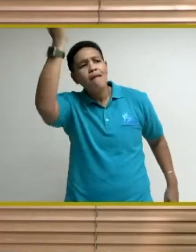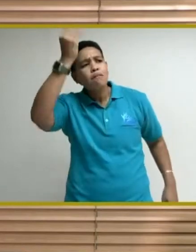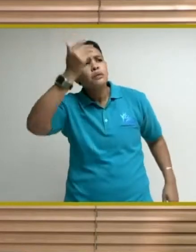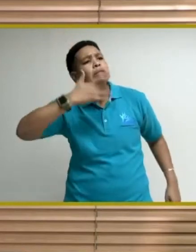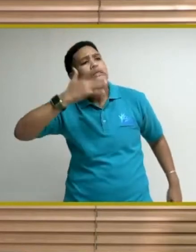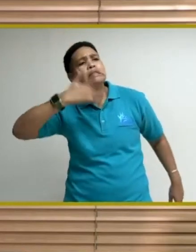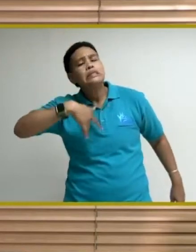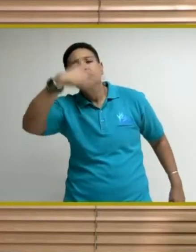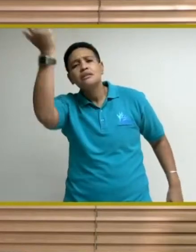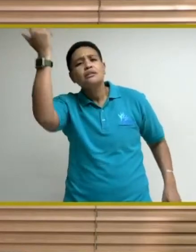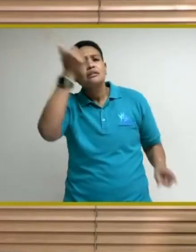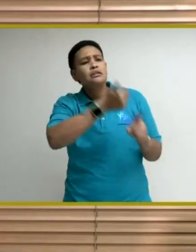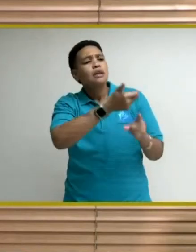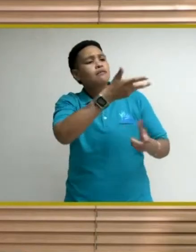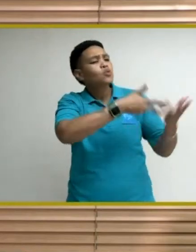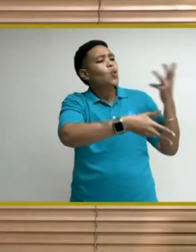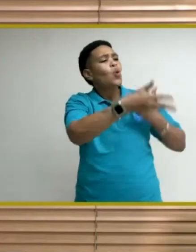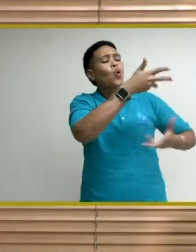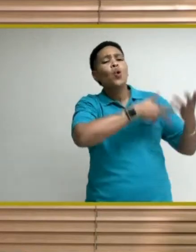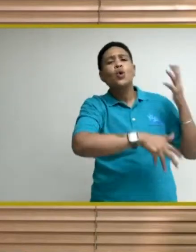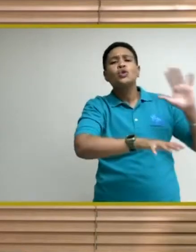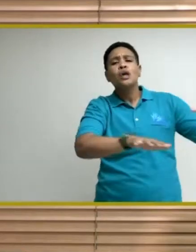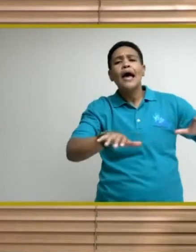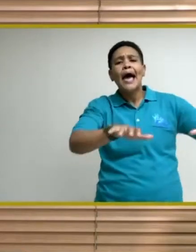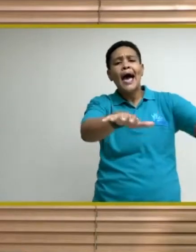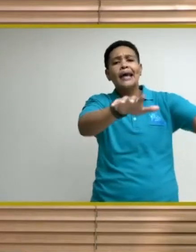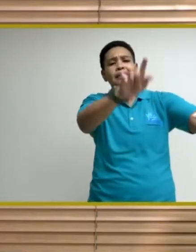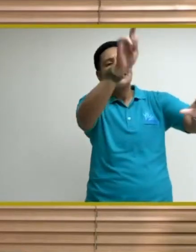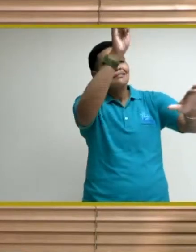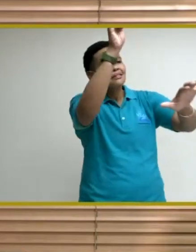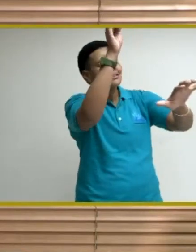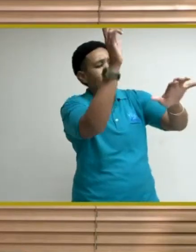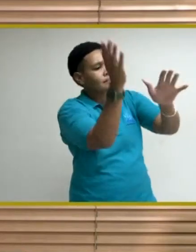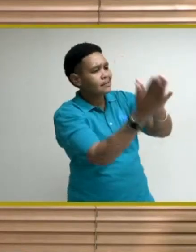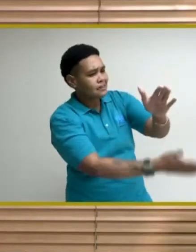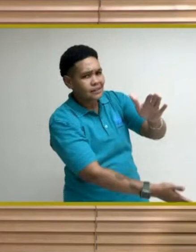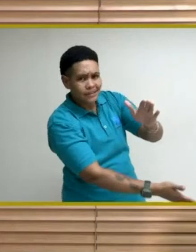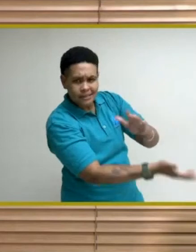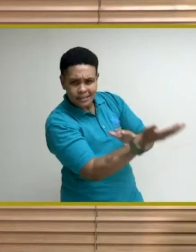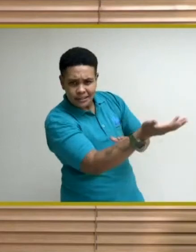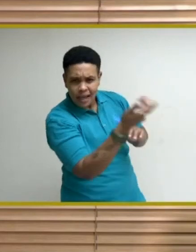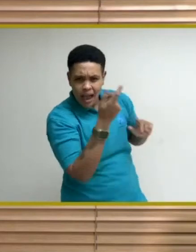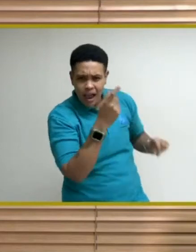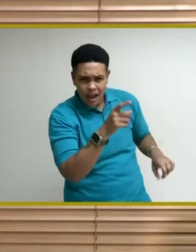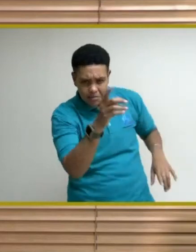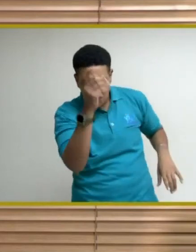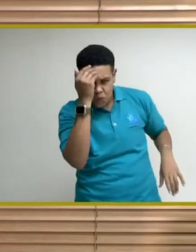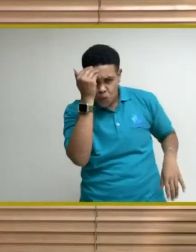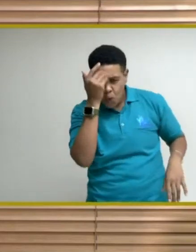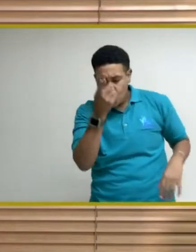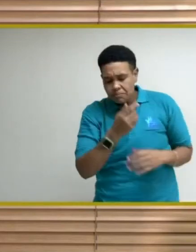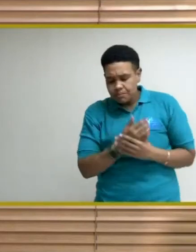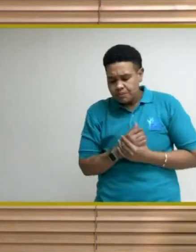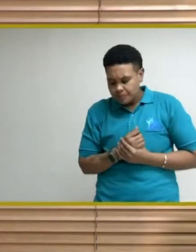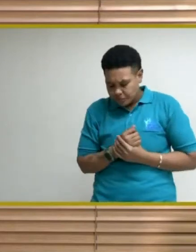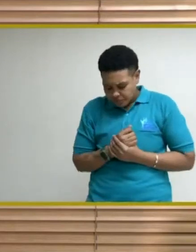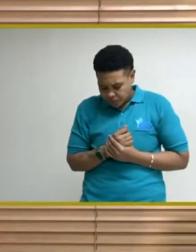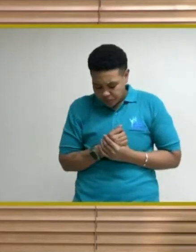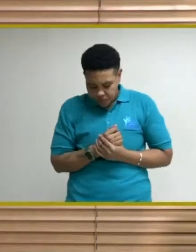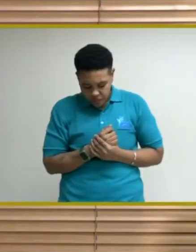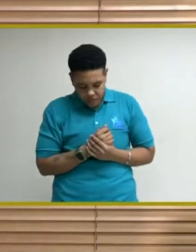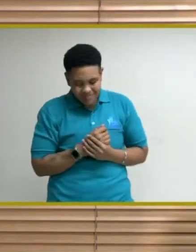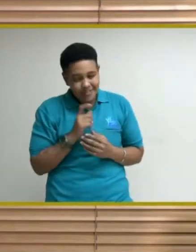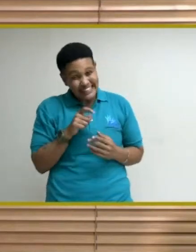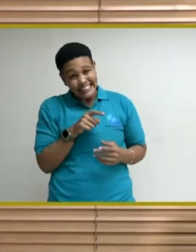around social activities. And, you know, there was a need